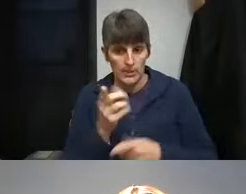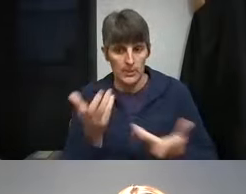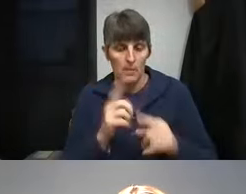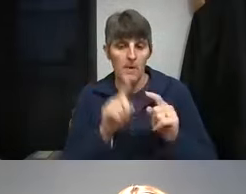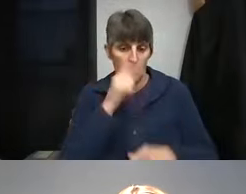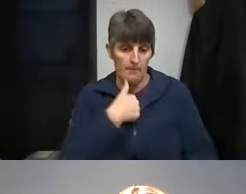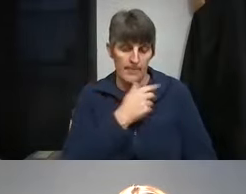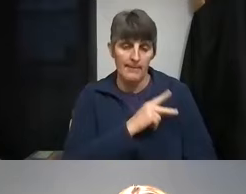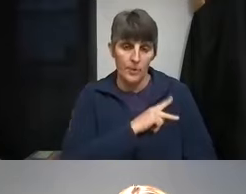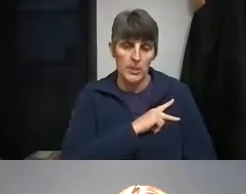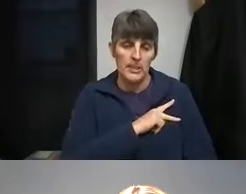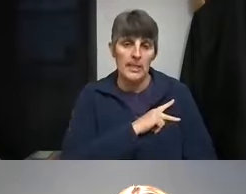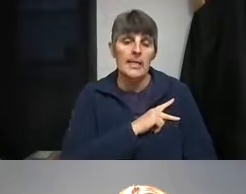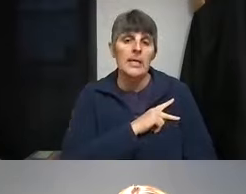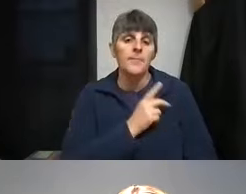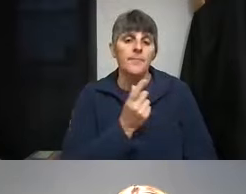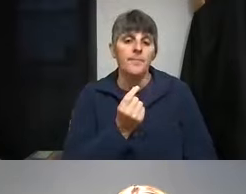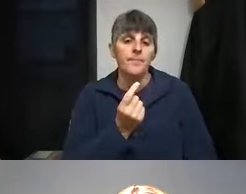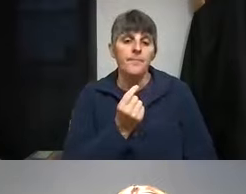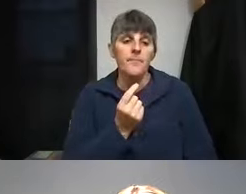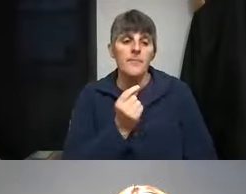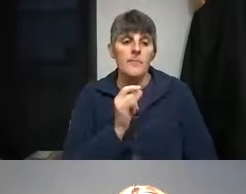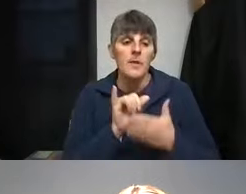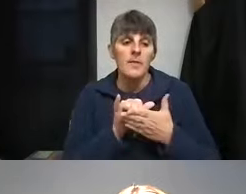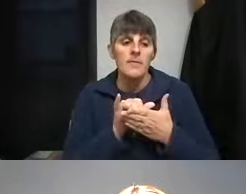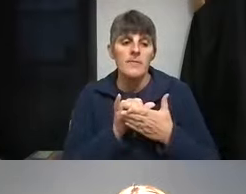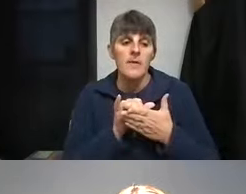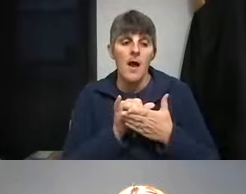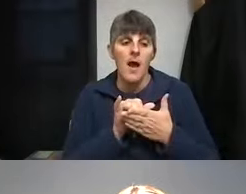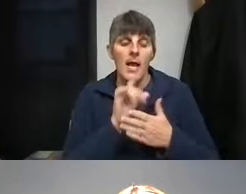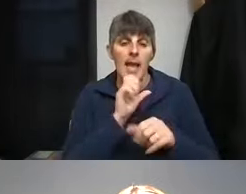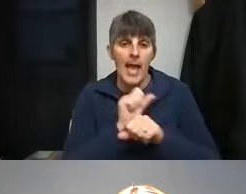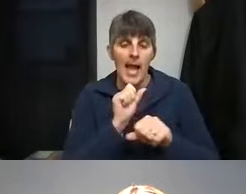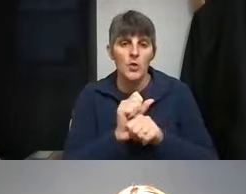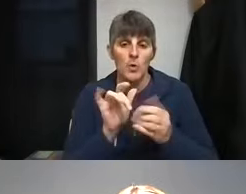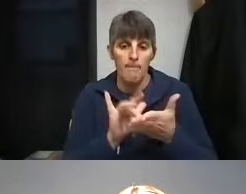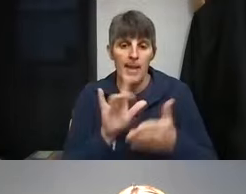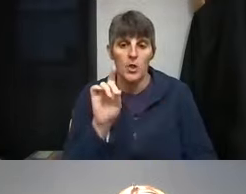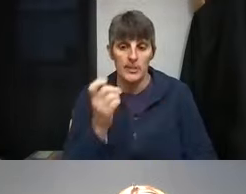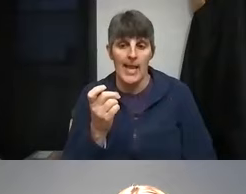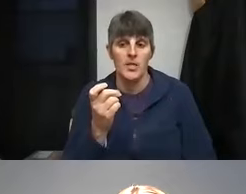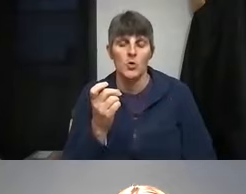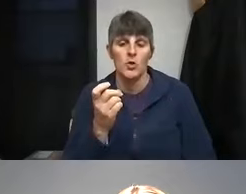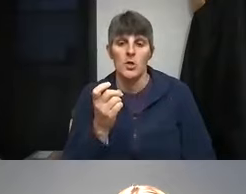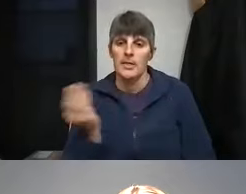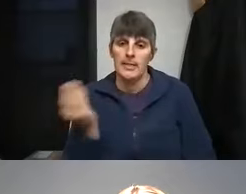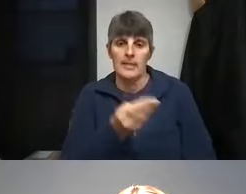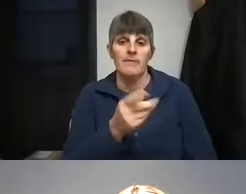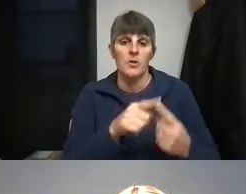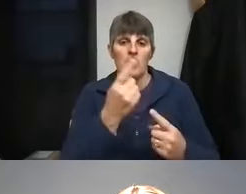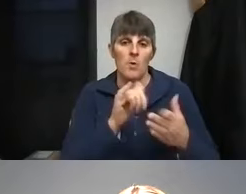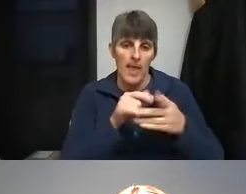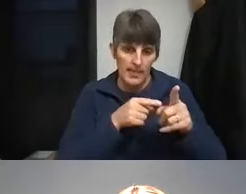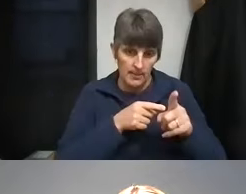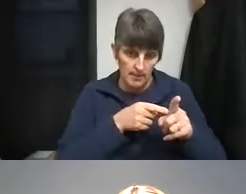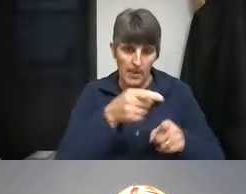me personally, is seeking that actual medical diagnosis through someone that specializes